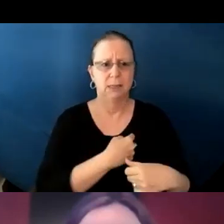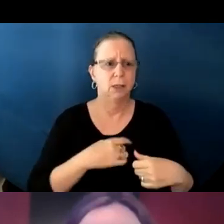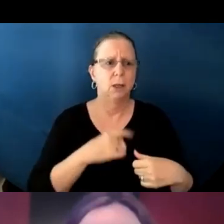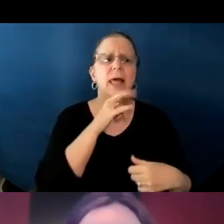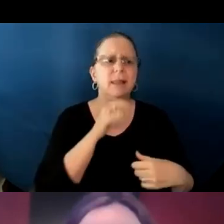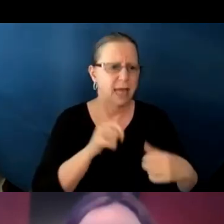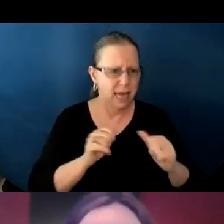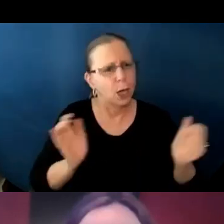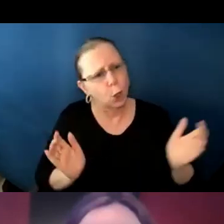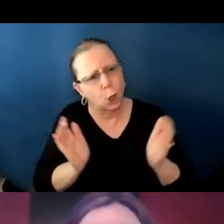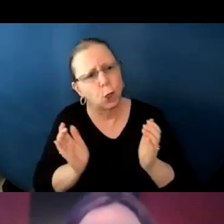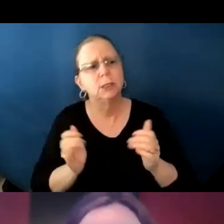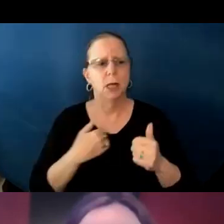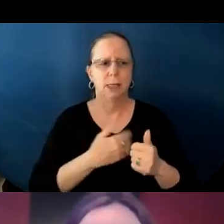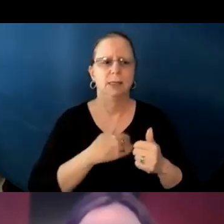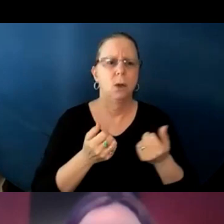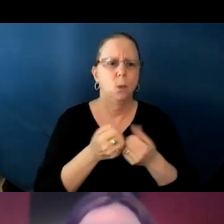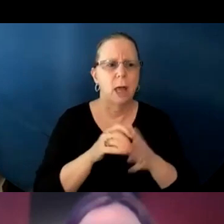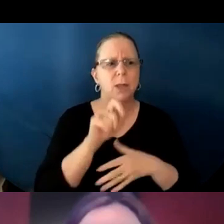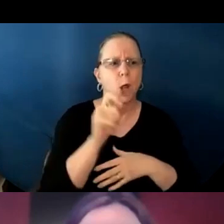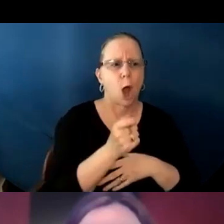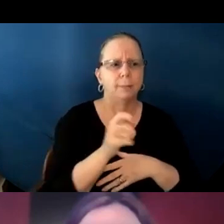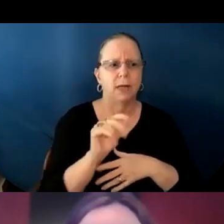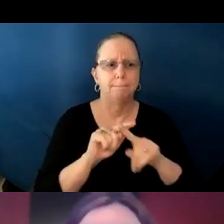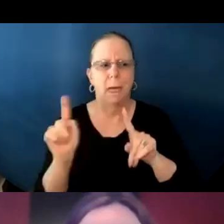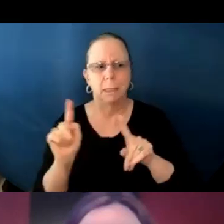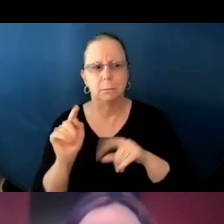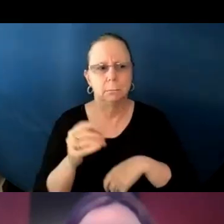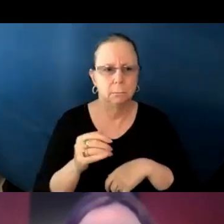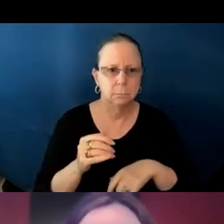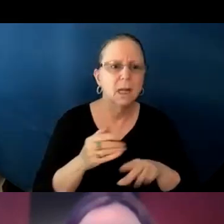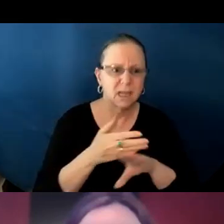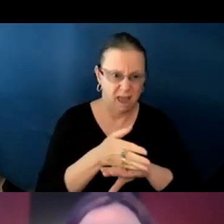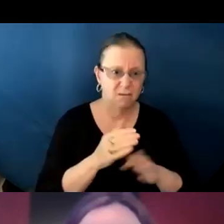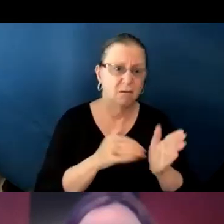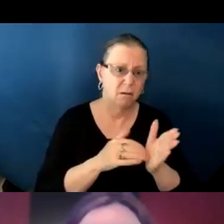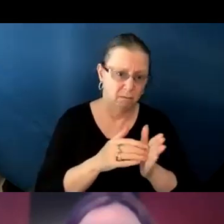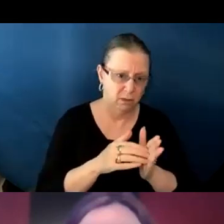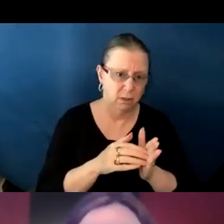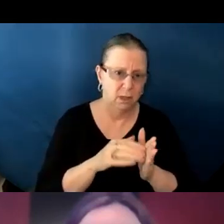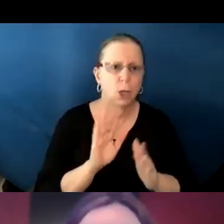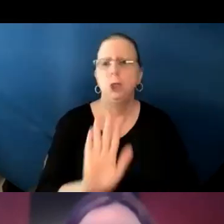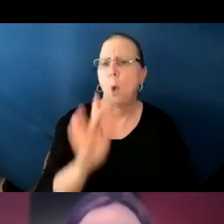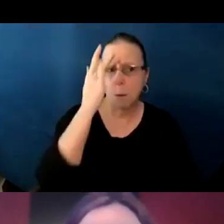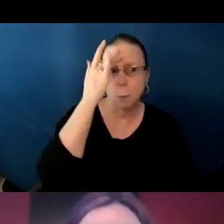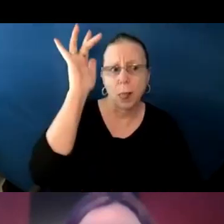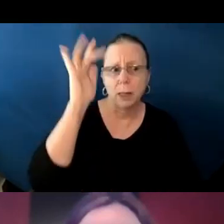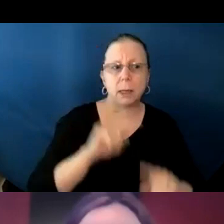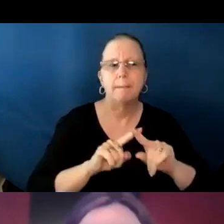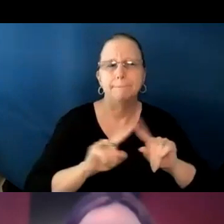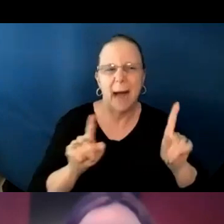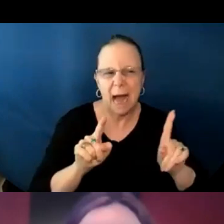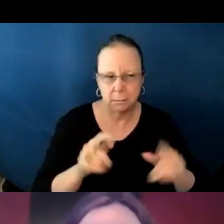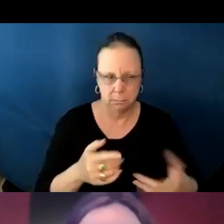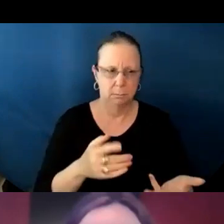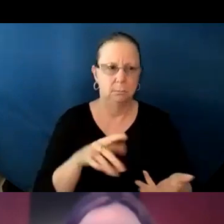us without the comma, but that comes after very often. "You're brilliant, but you're going to need to